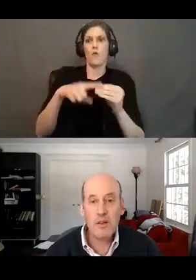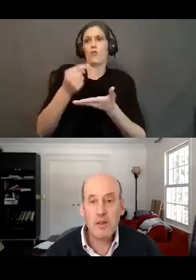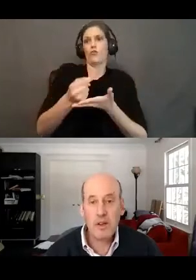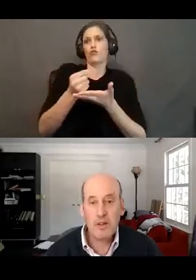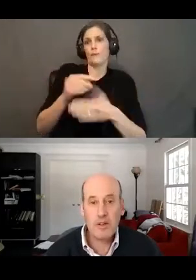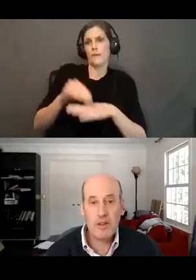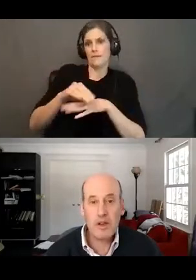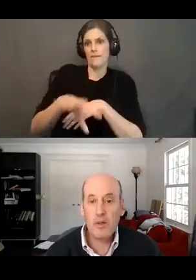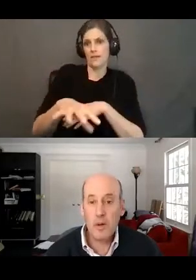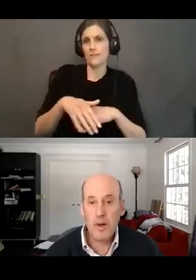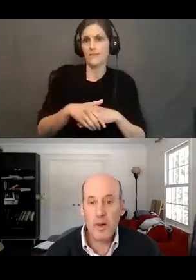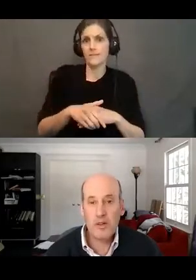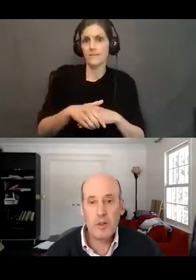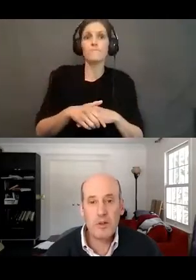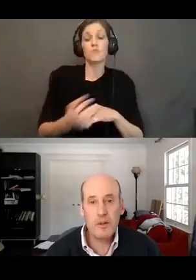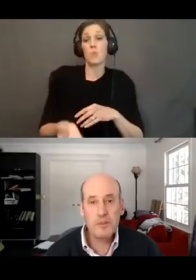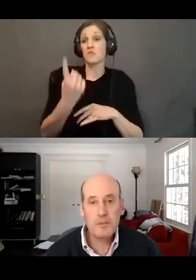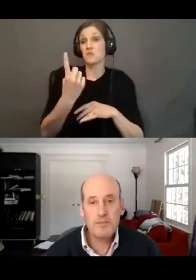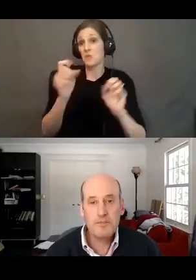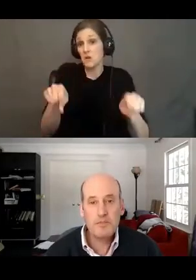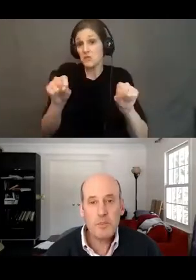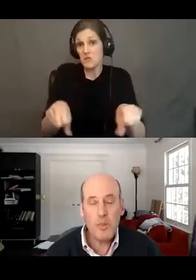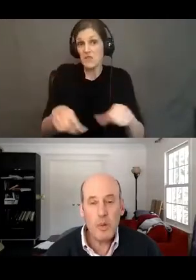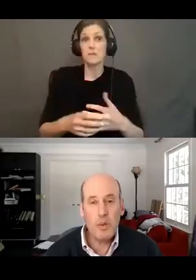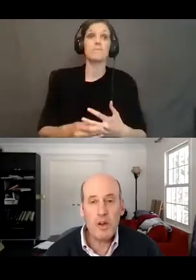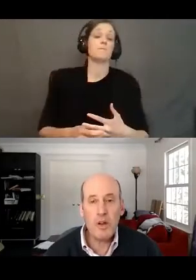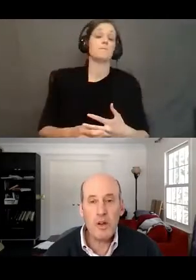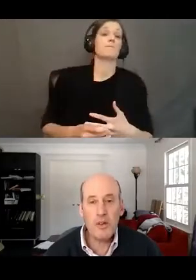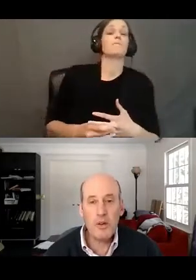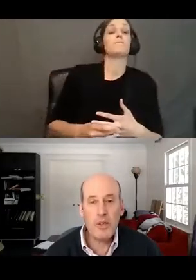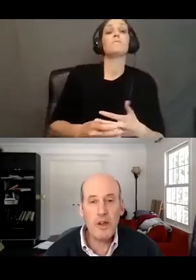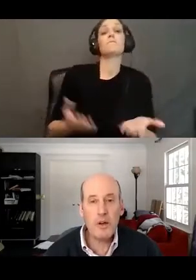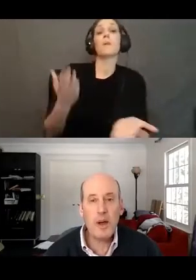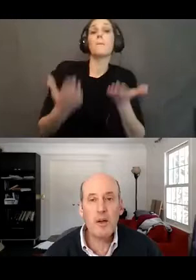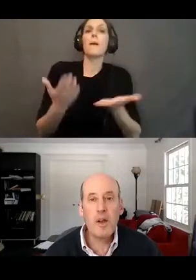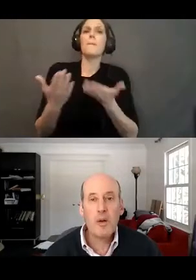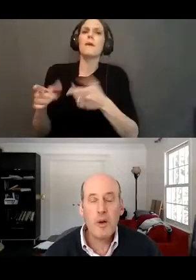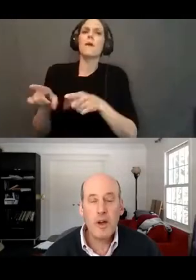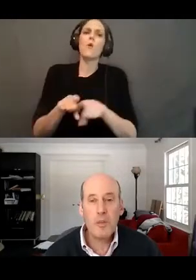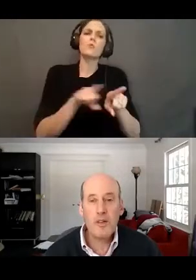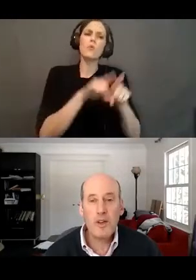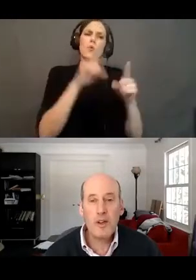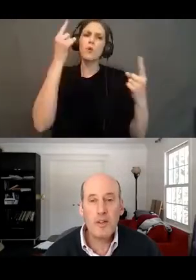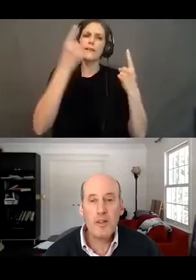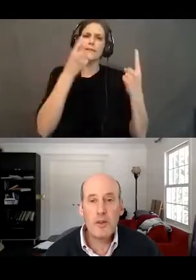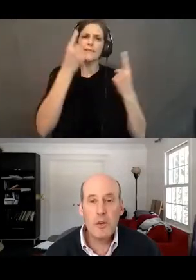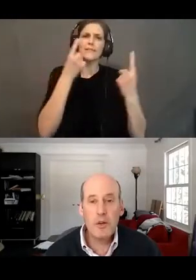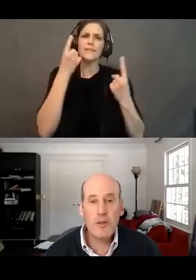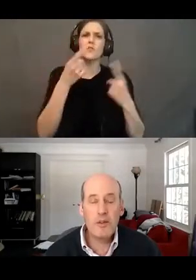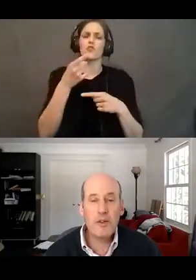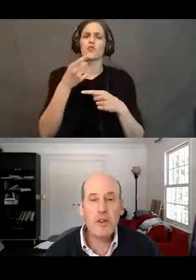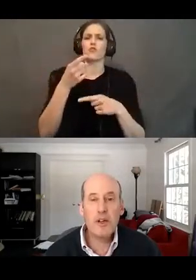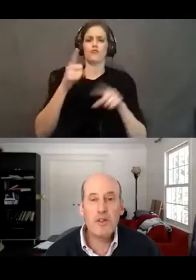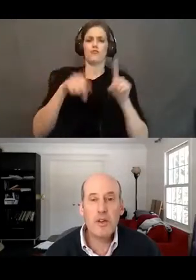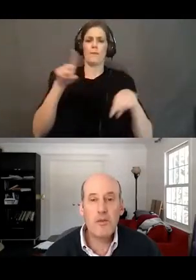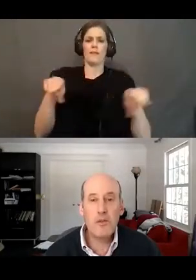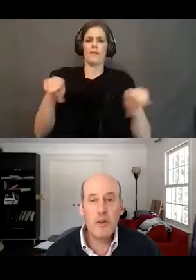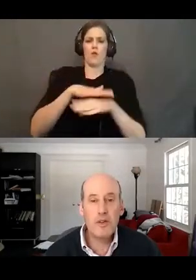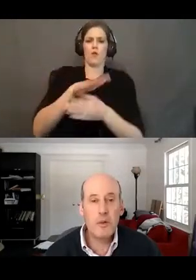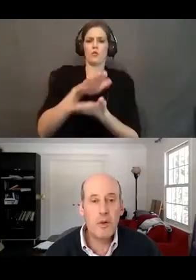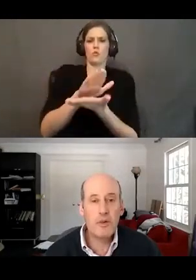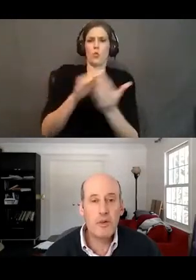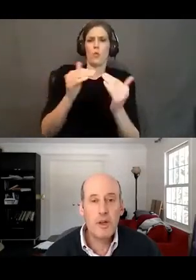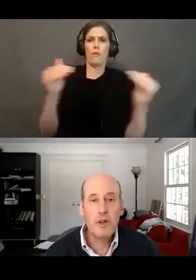in those settings. So that's one possibility. We might also think about randomizing at the school level and assigning some